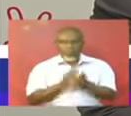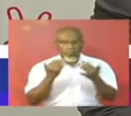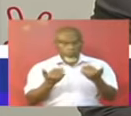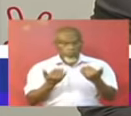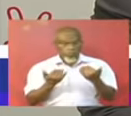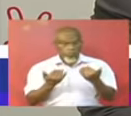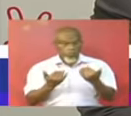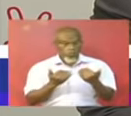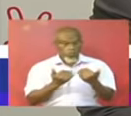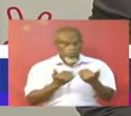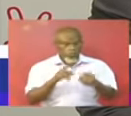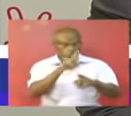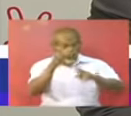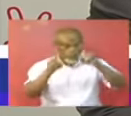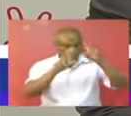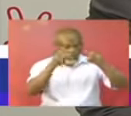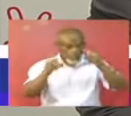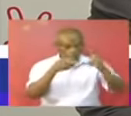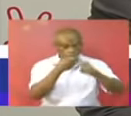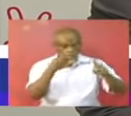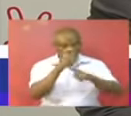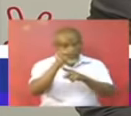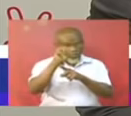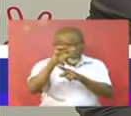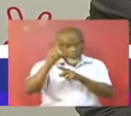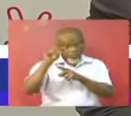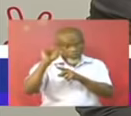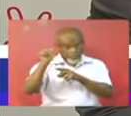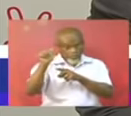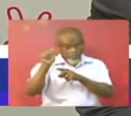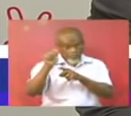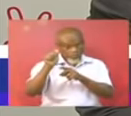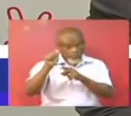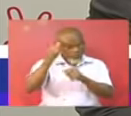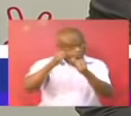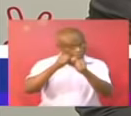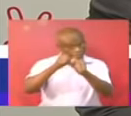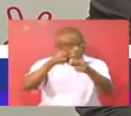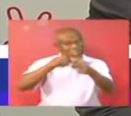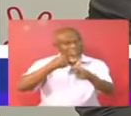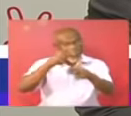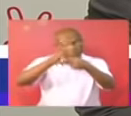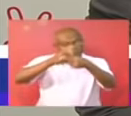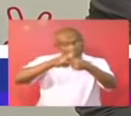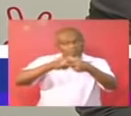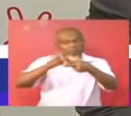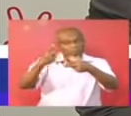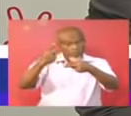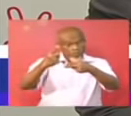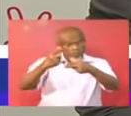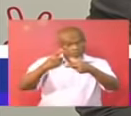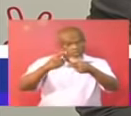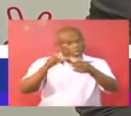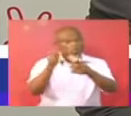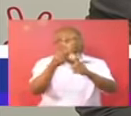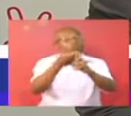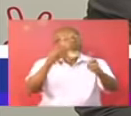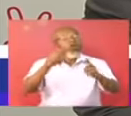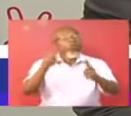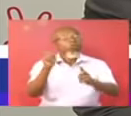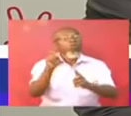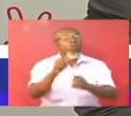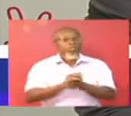once again remind our media representatives to state your name and the name of the media house that you represent